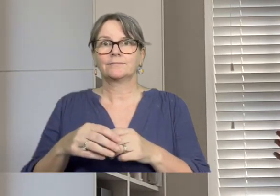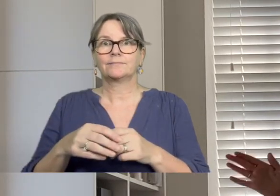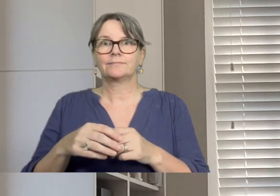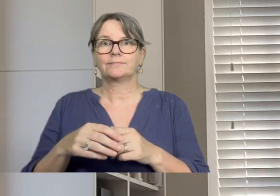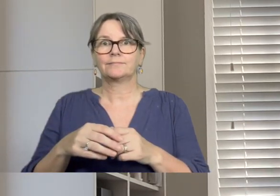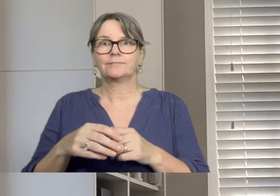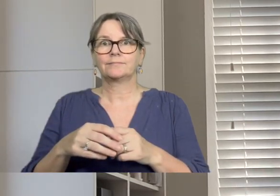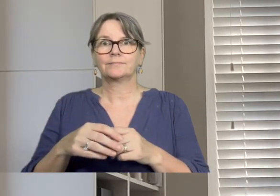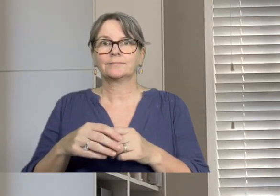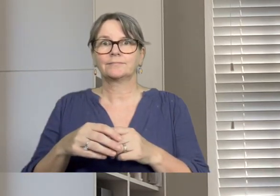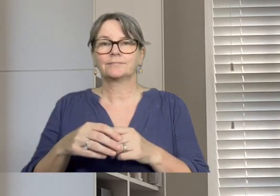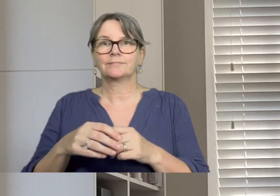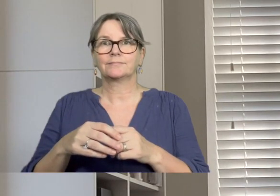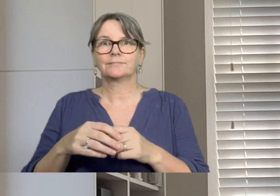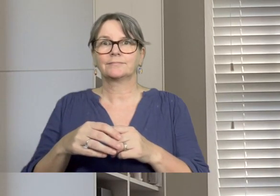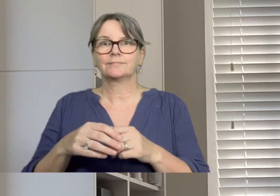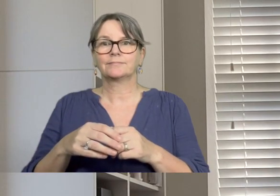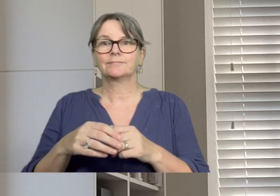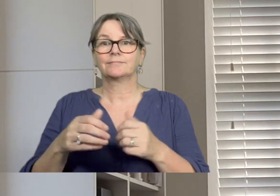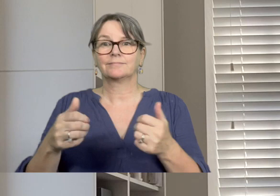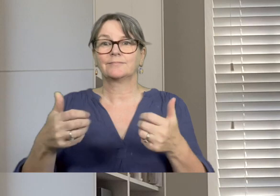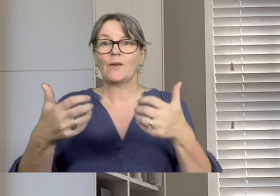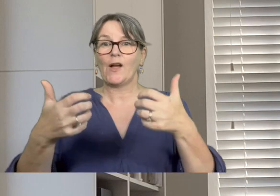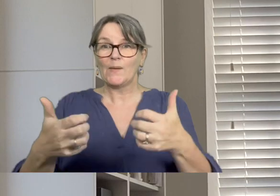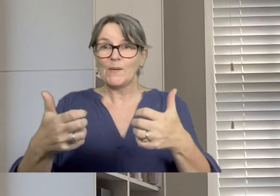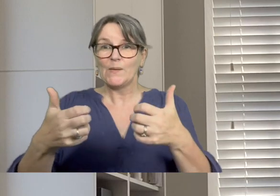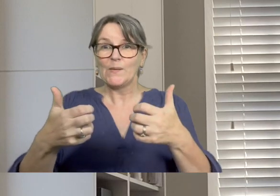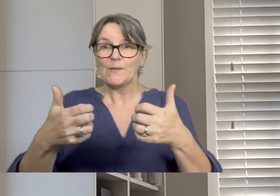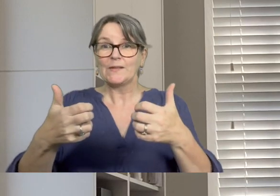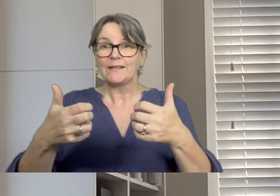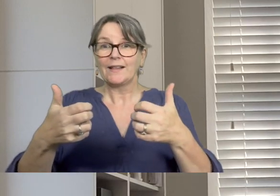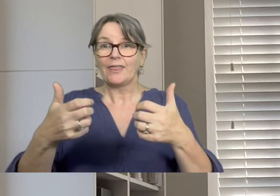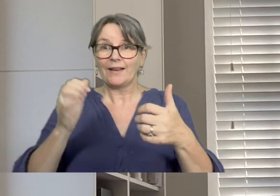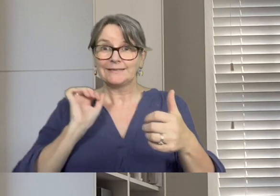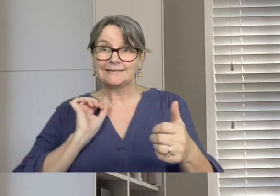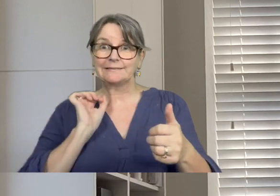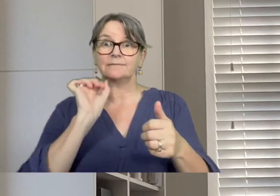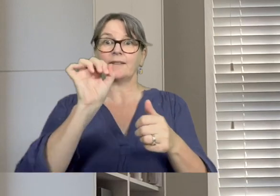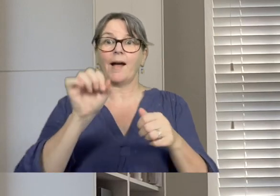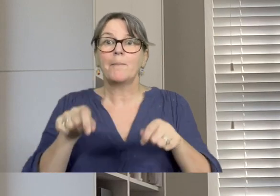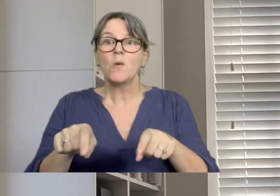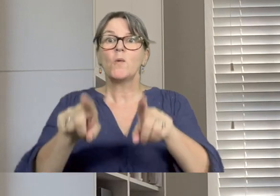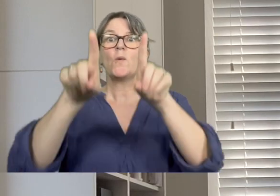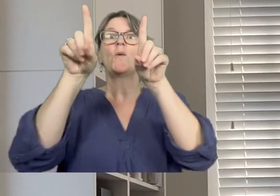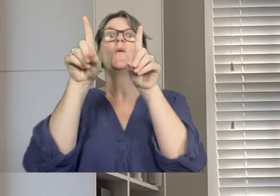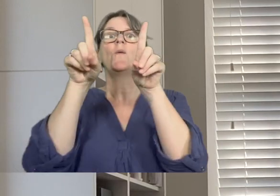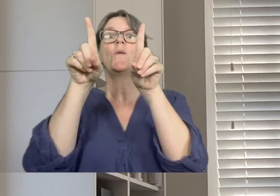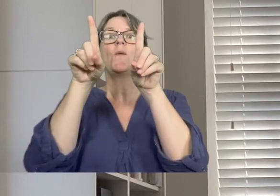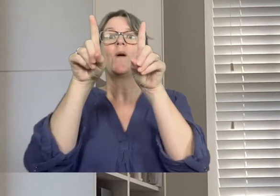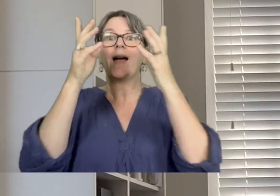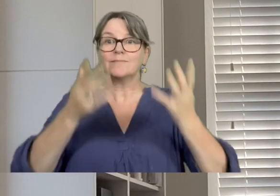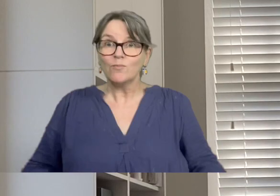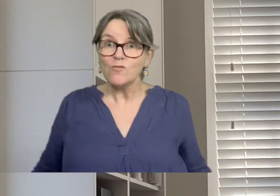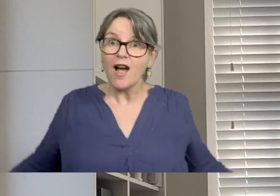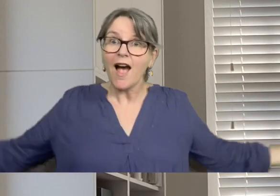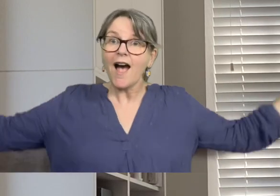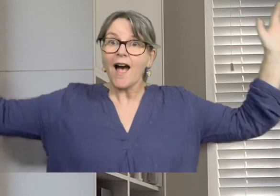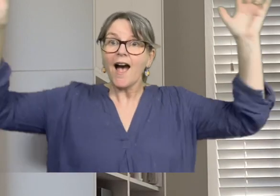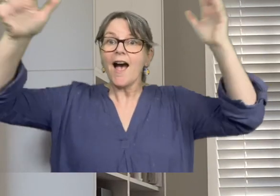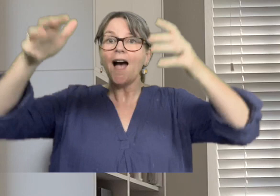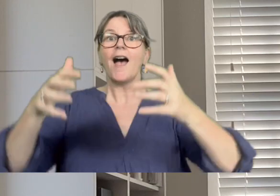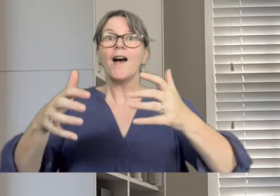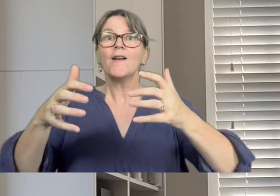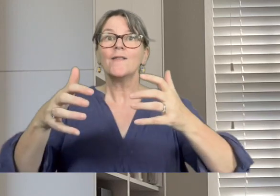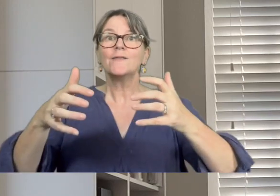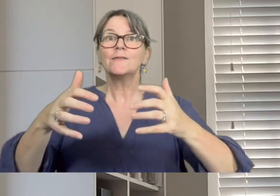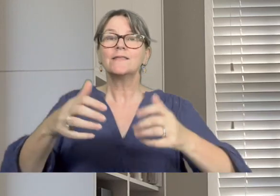in, sweep. We're going to breathe out. Try to touch the toes. Breath in, come all the way back down. Just one more. Breath in. We breathe